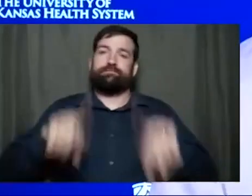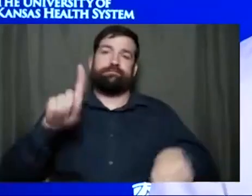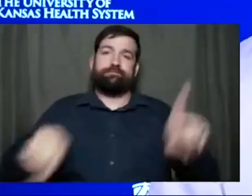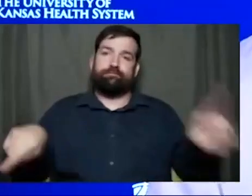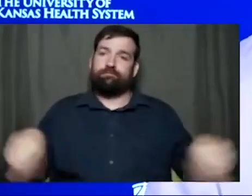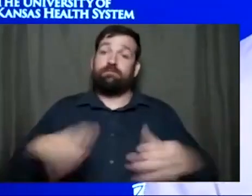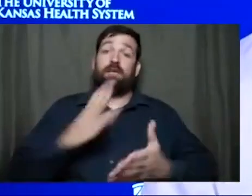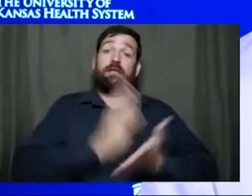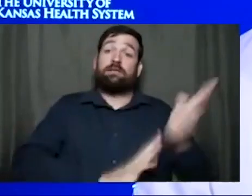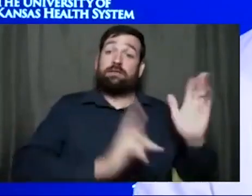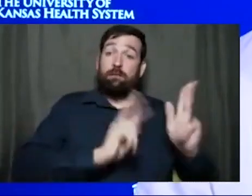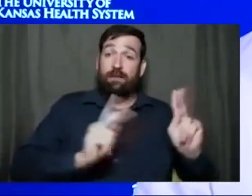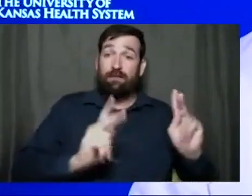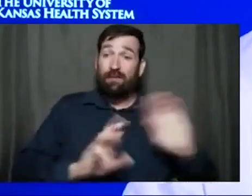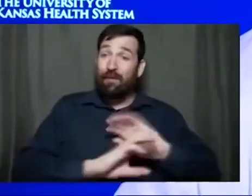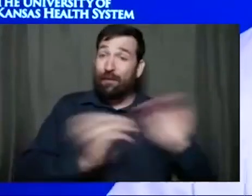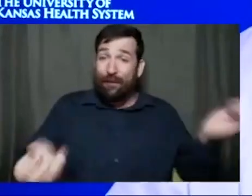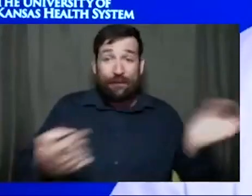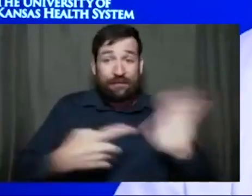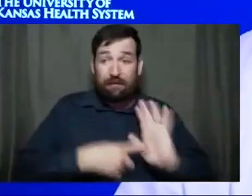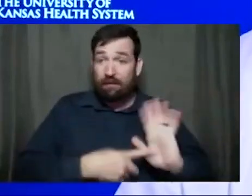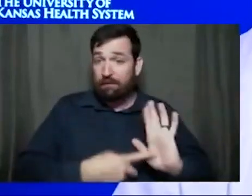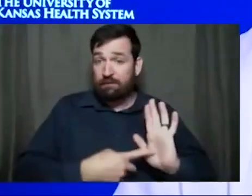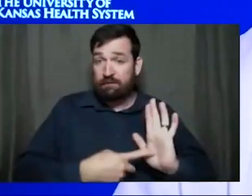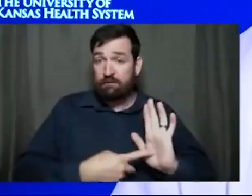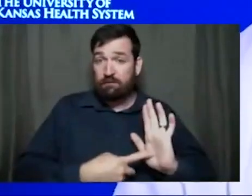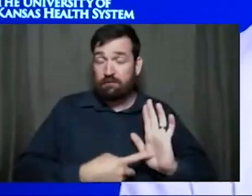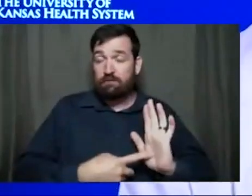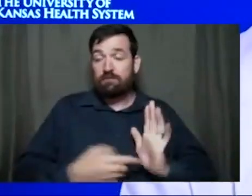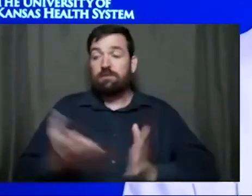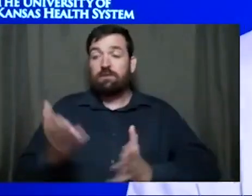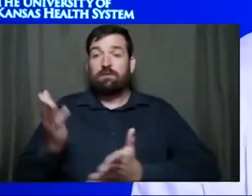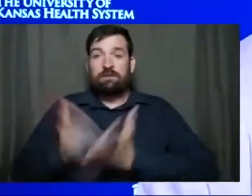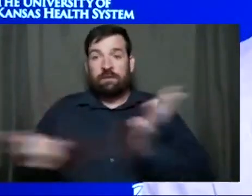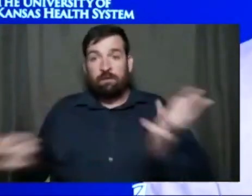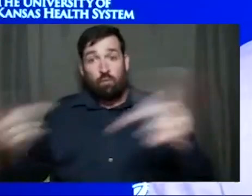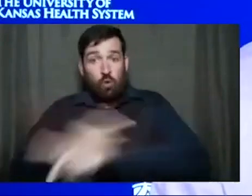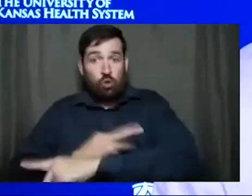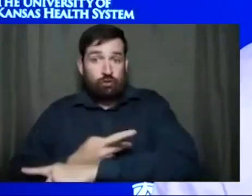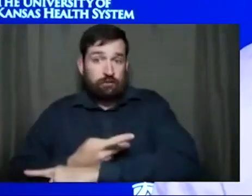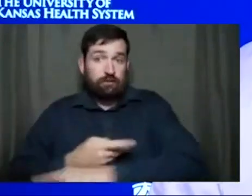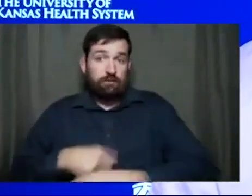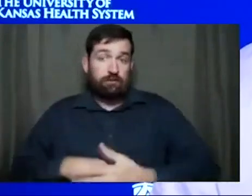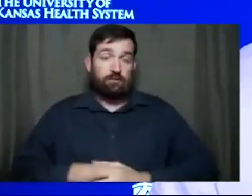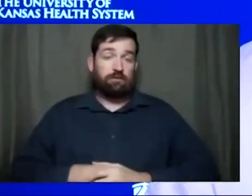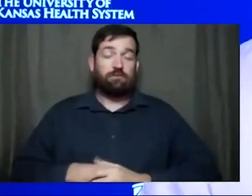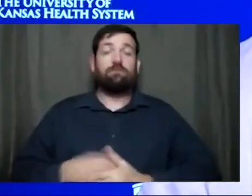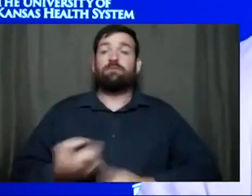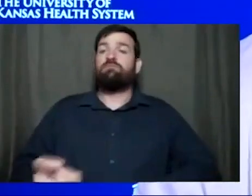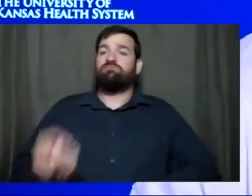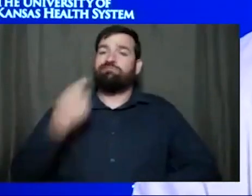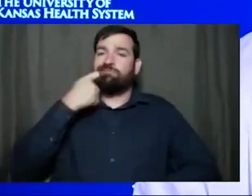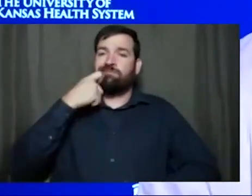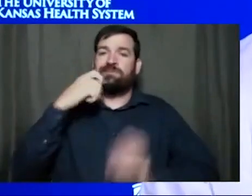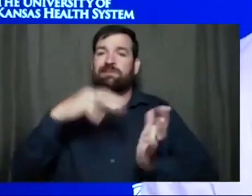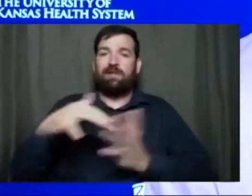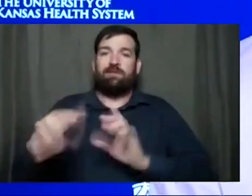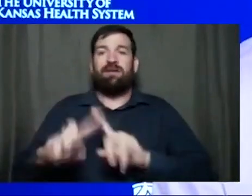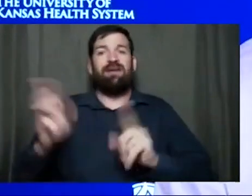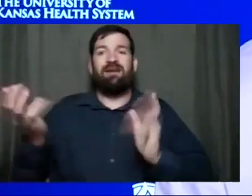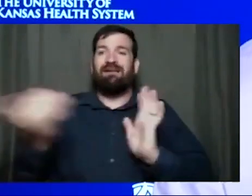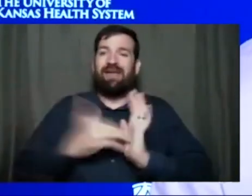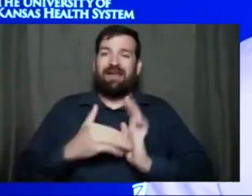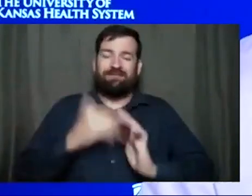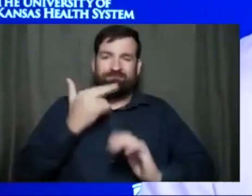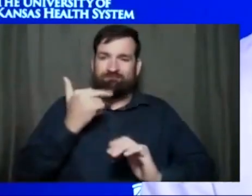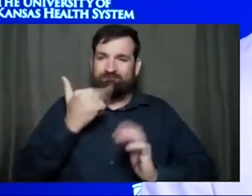have no symptoms. Some people will have worse symptoms. There was a recent study, but again, very, very small. They